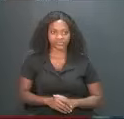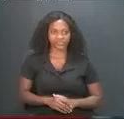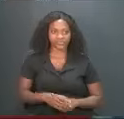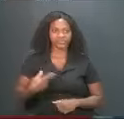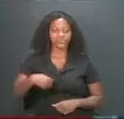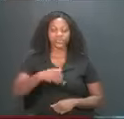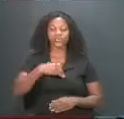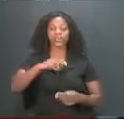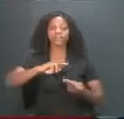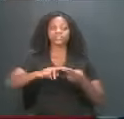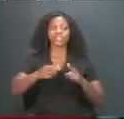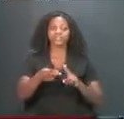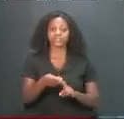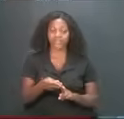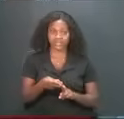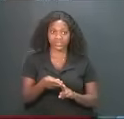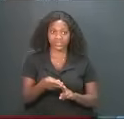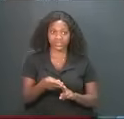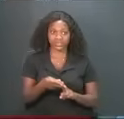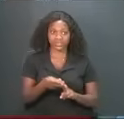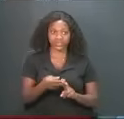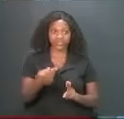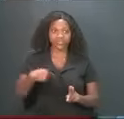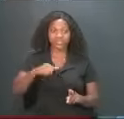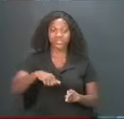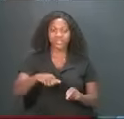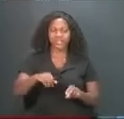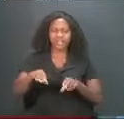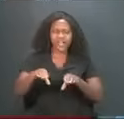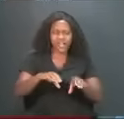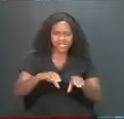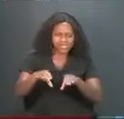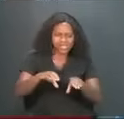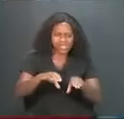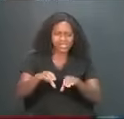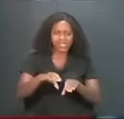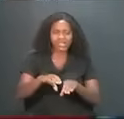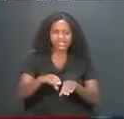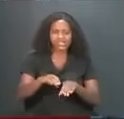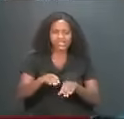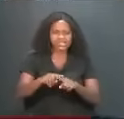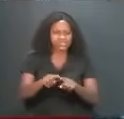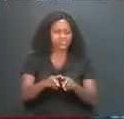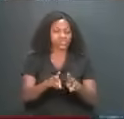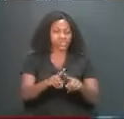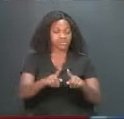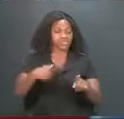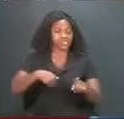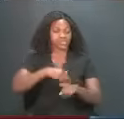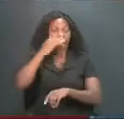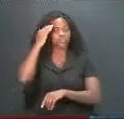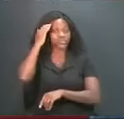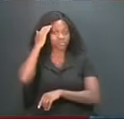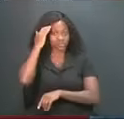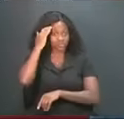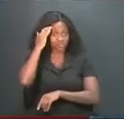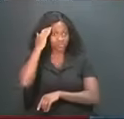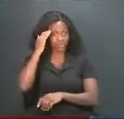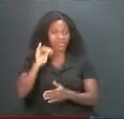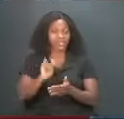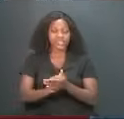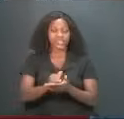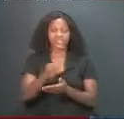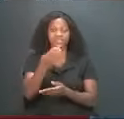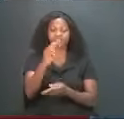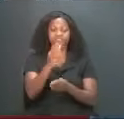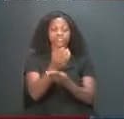numbers. We could have done certain things, but we know that this Fourth